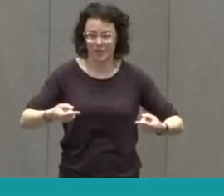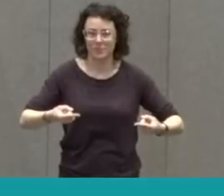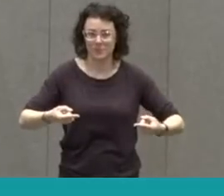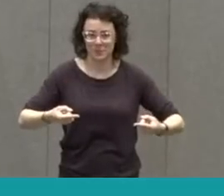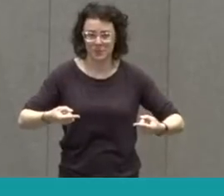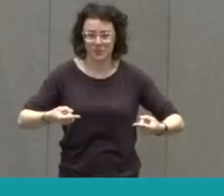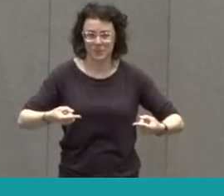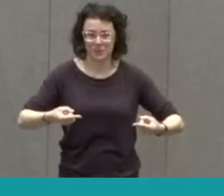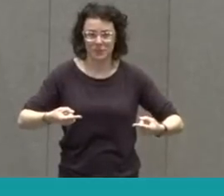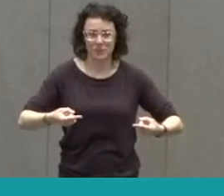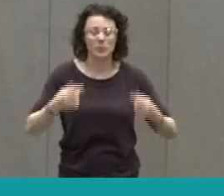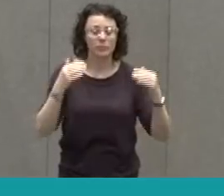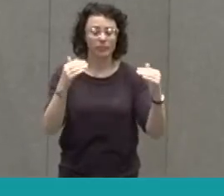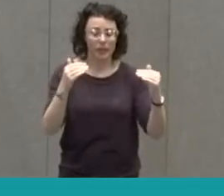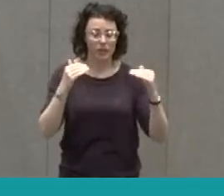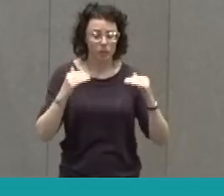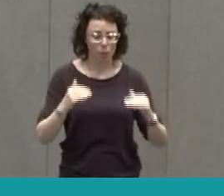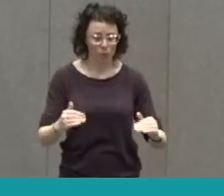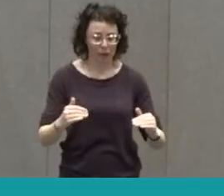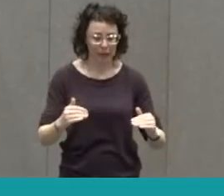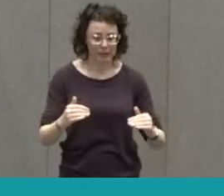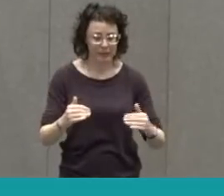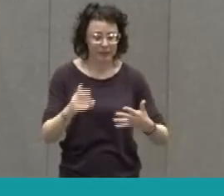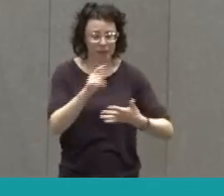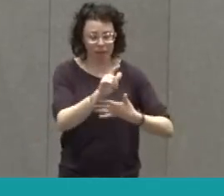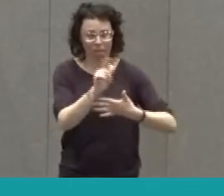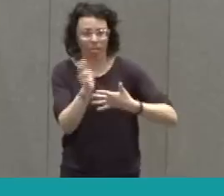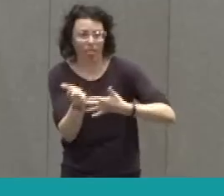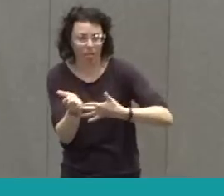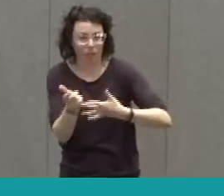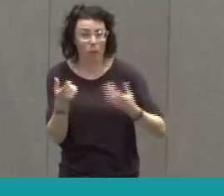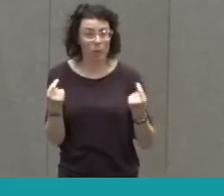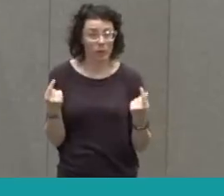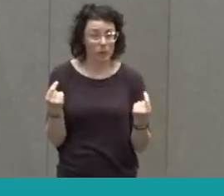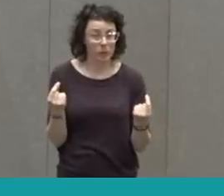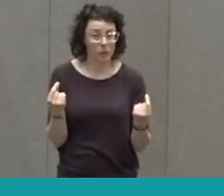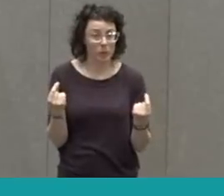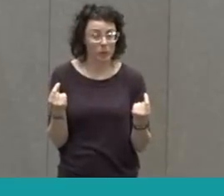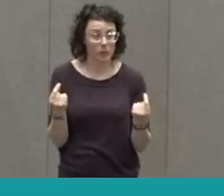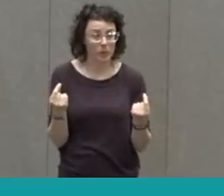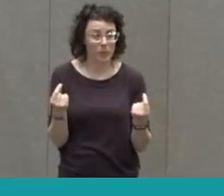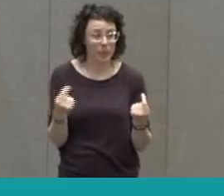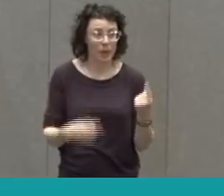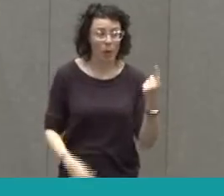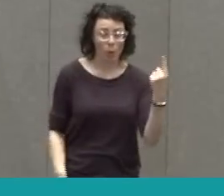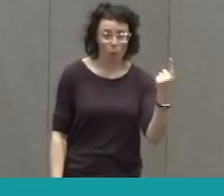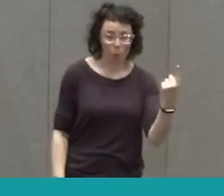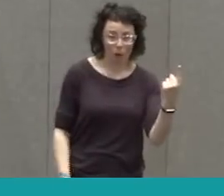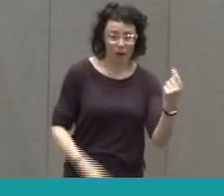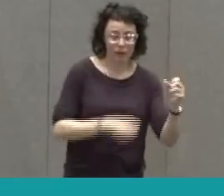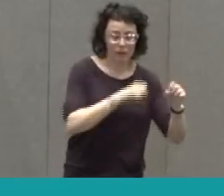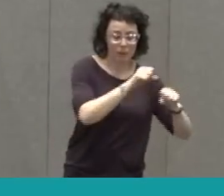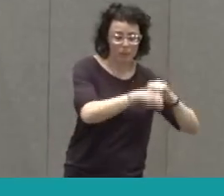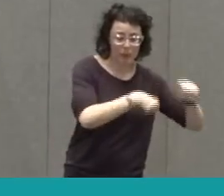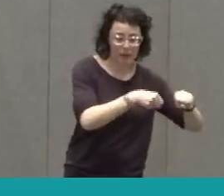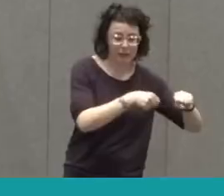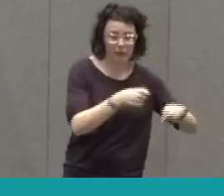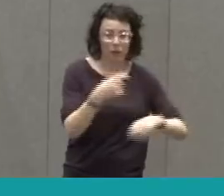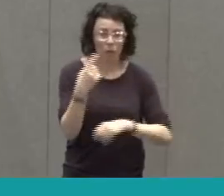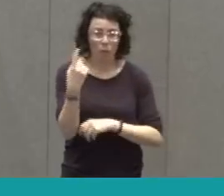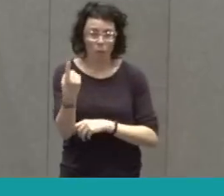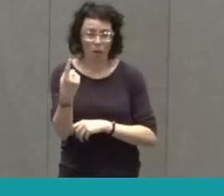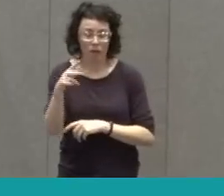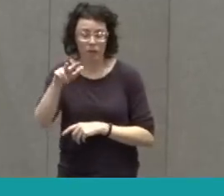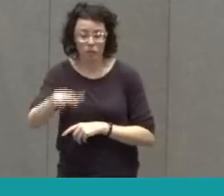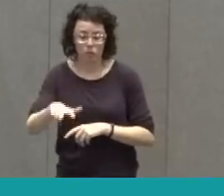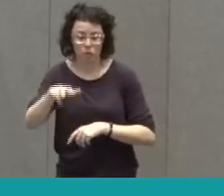So next, what we do is I'm going to do one bike, one trike, and then how many wheels